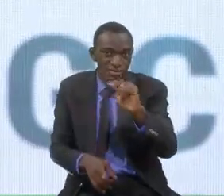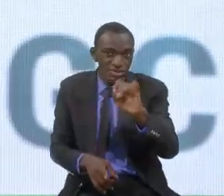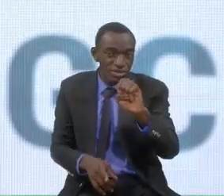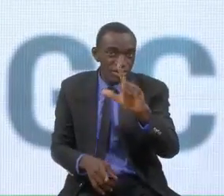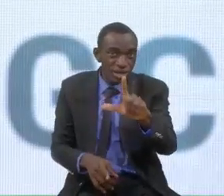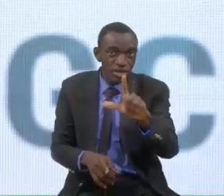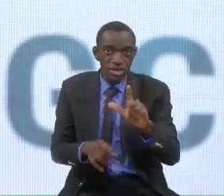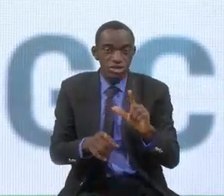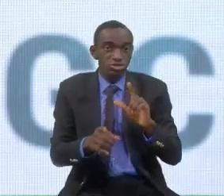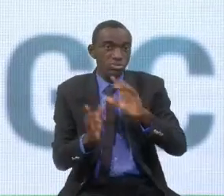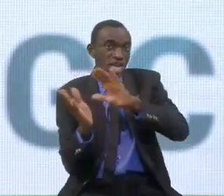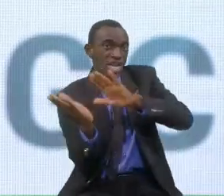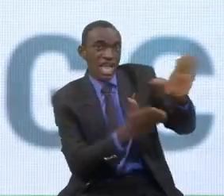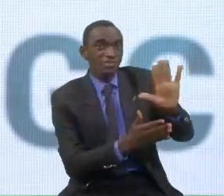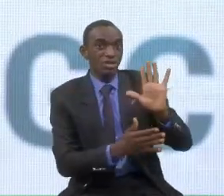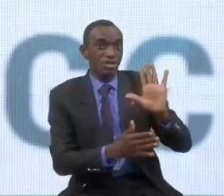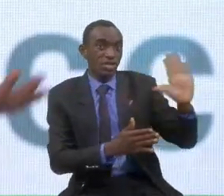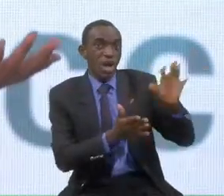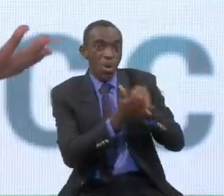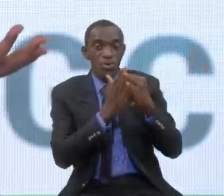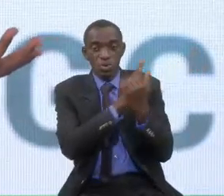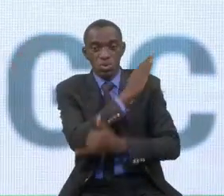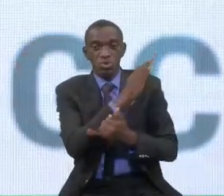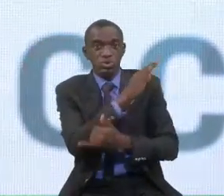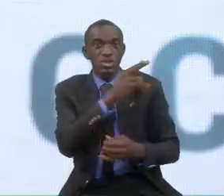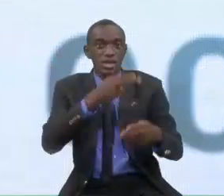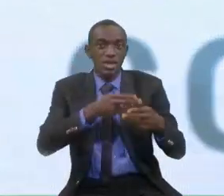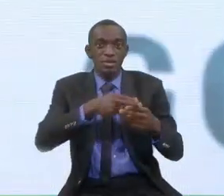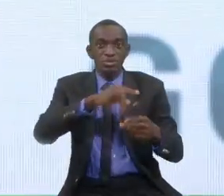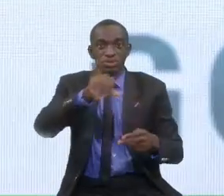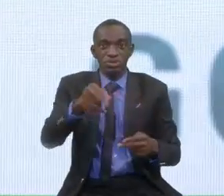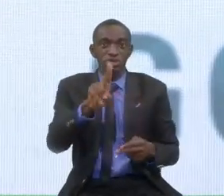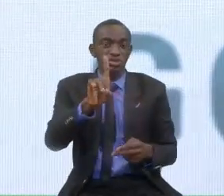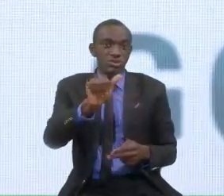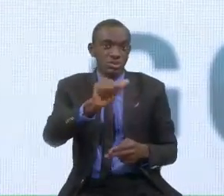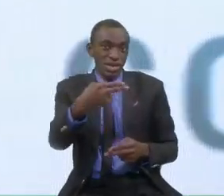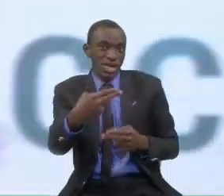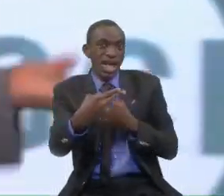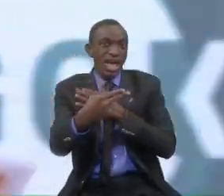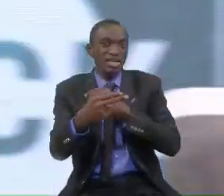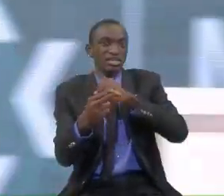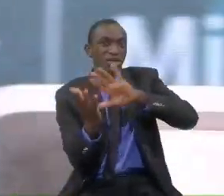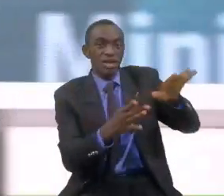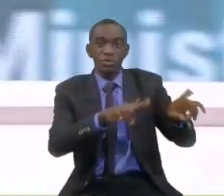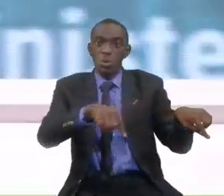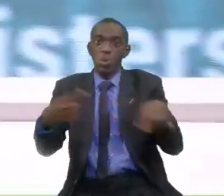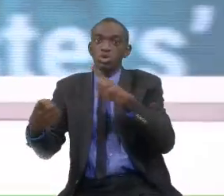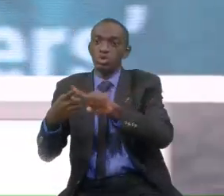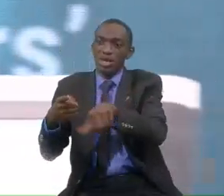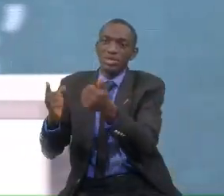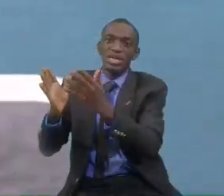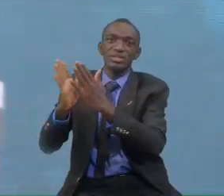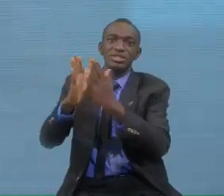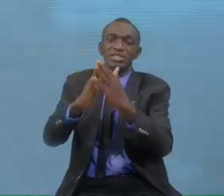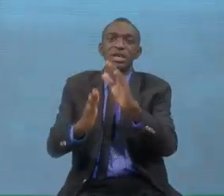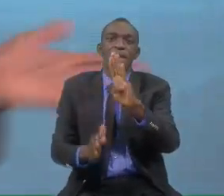now he's in Babylon? And the teacher didn't, you know, come with him to stay with him. His preacher, whoever his